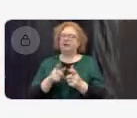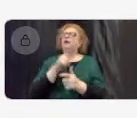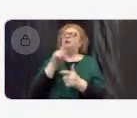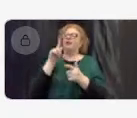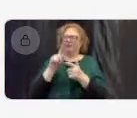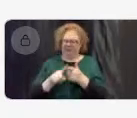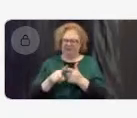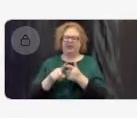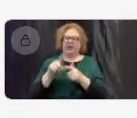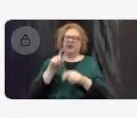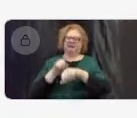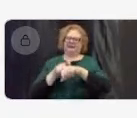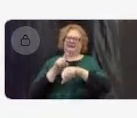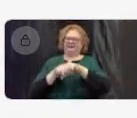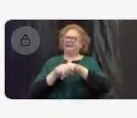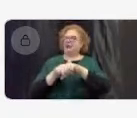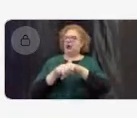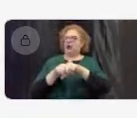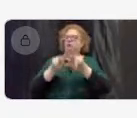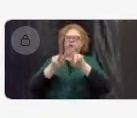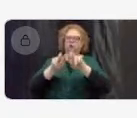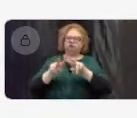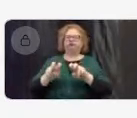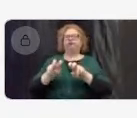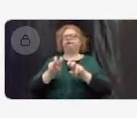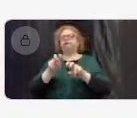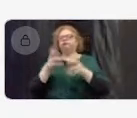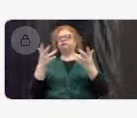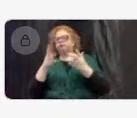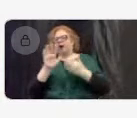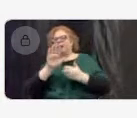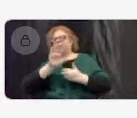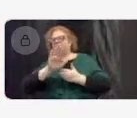start assessing any improvement district fees. The